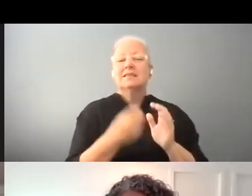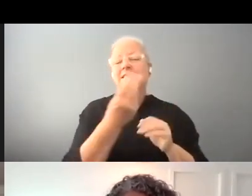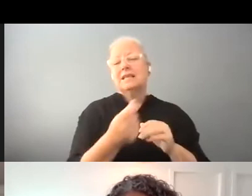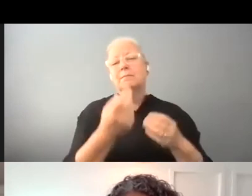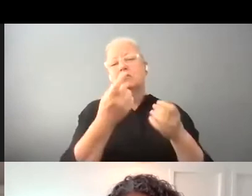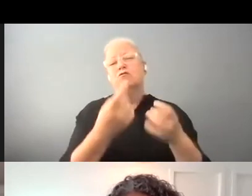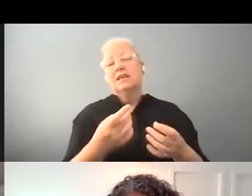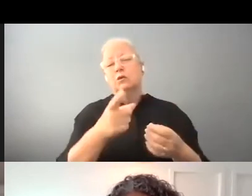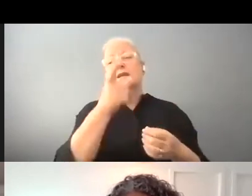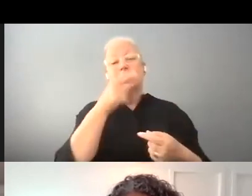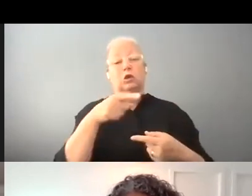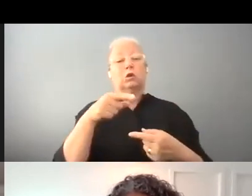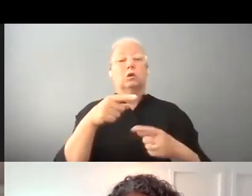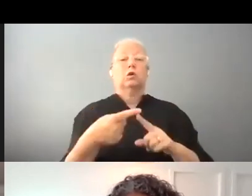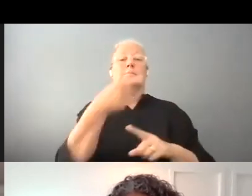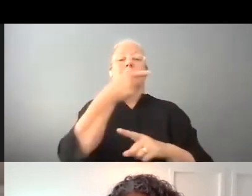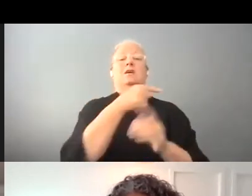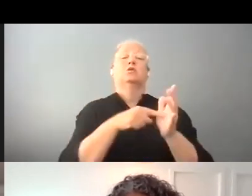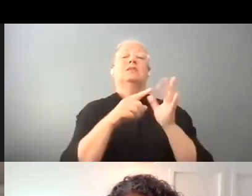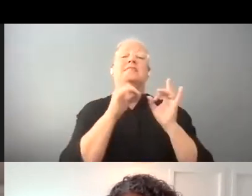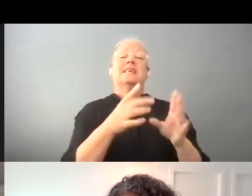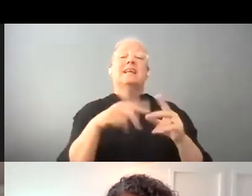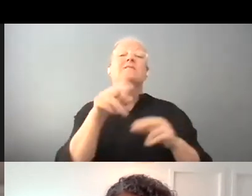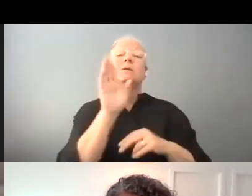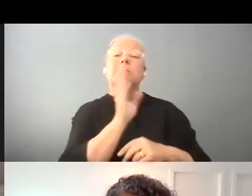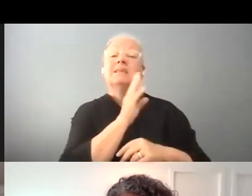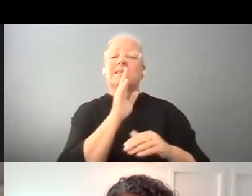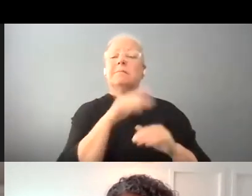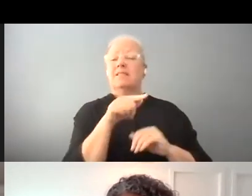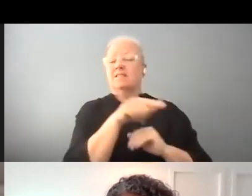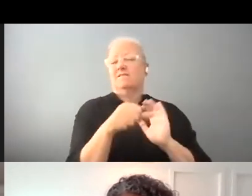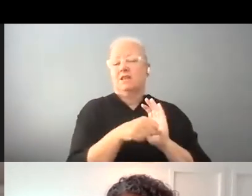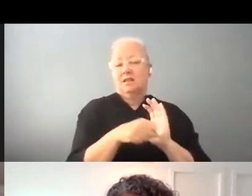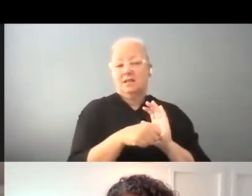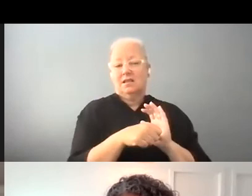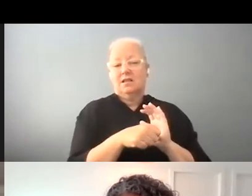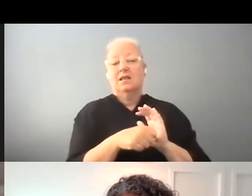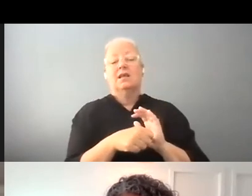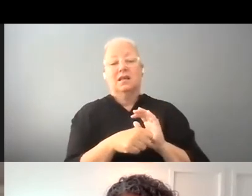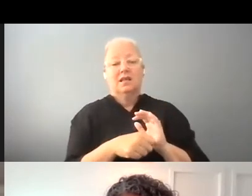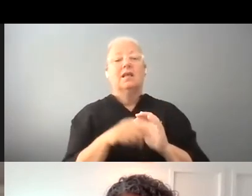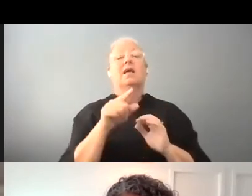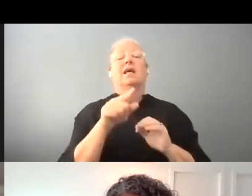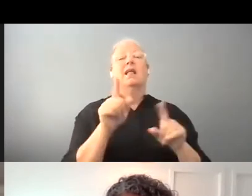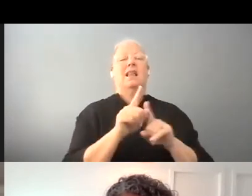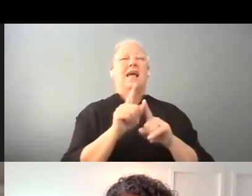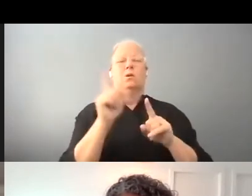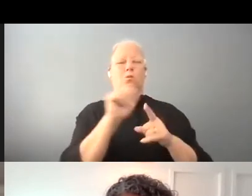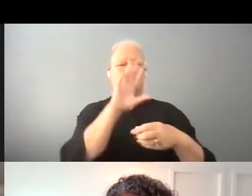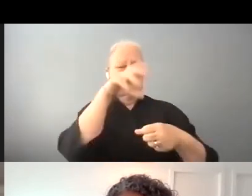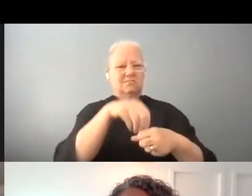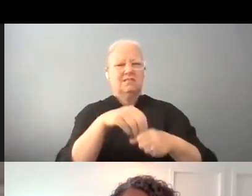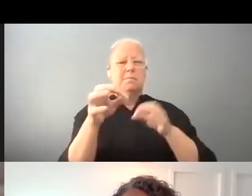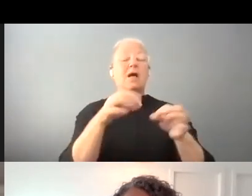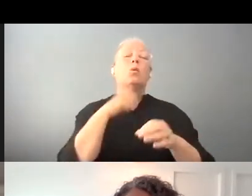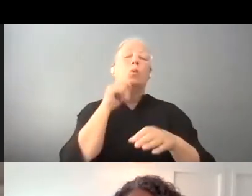free to go back and watch from the start if you have missed some of it, but also around the makeup and the breakdown of that finance plan. That is something that we do work with you on